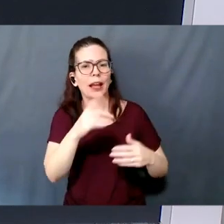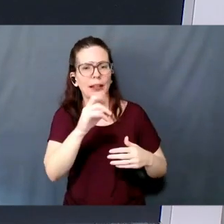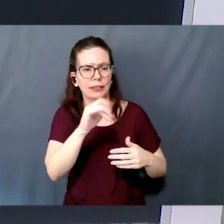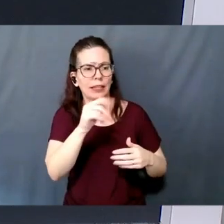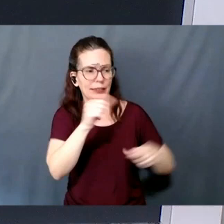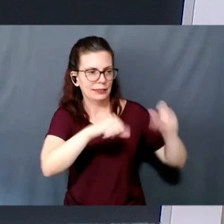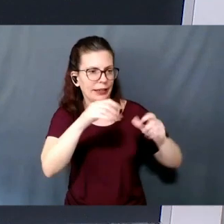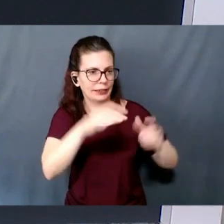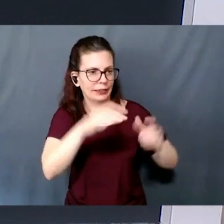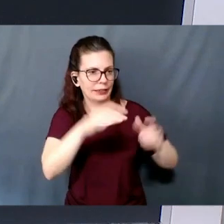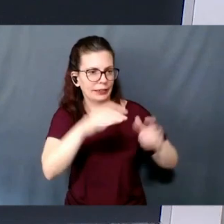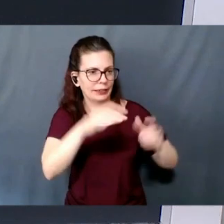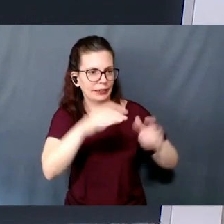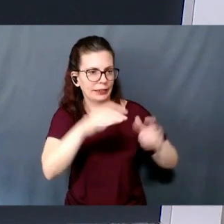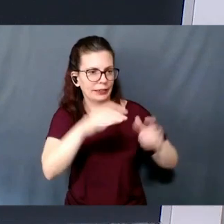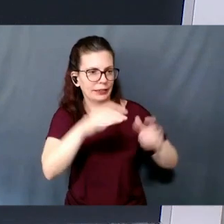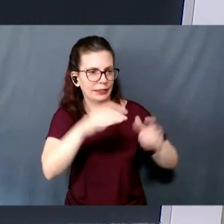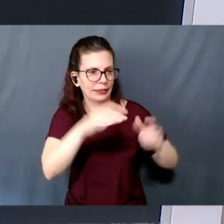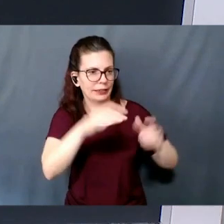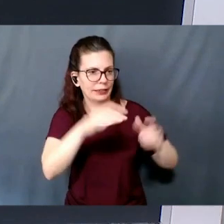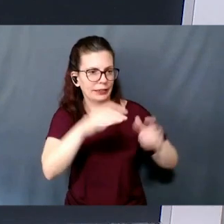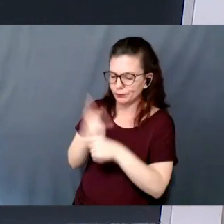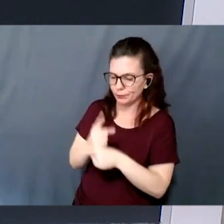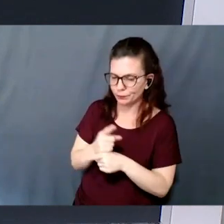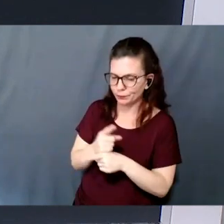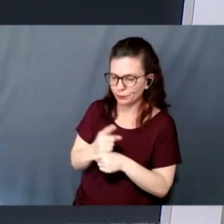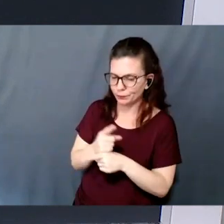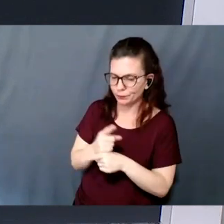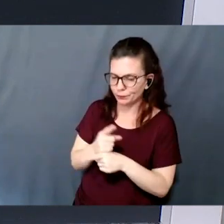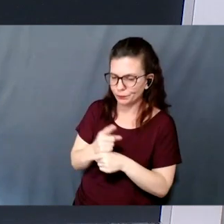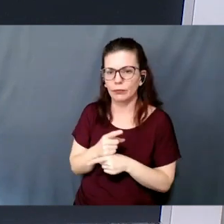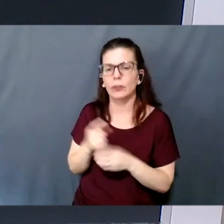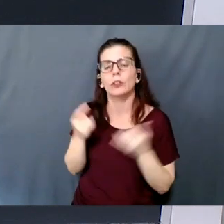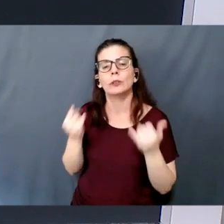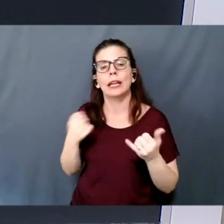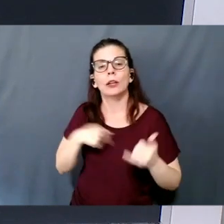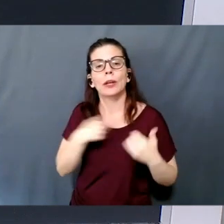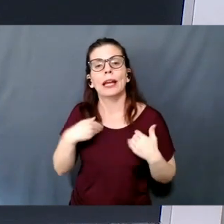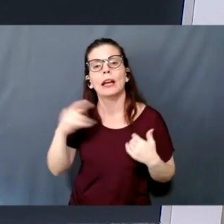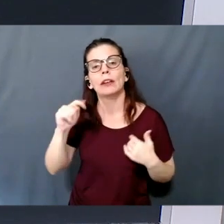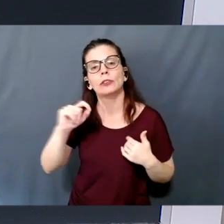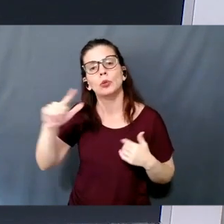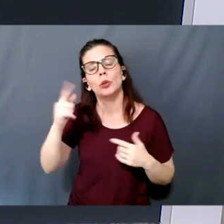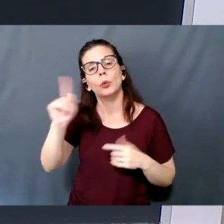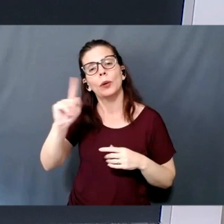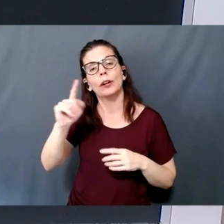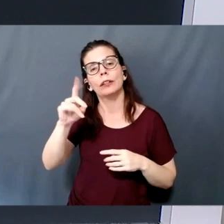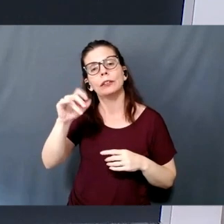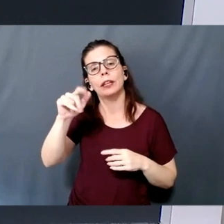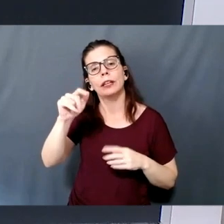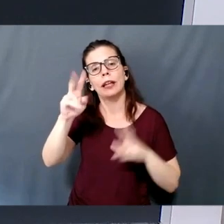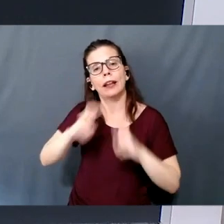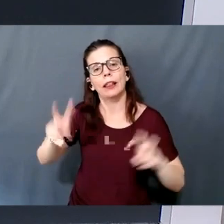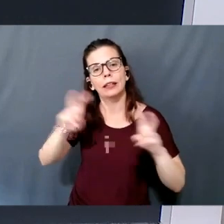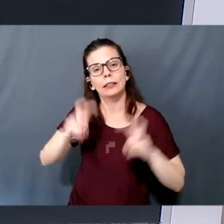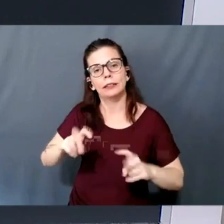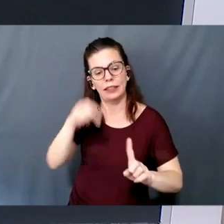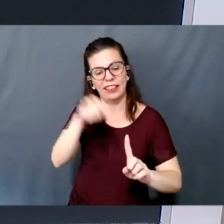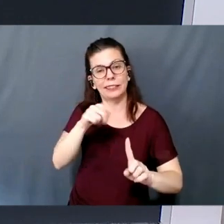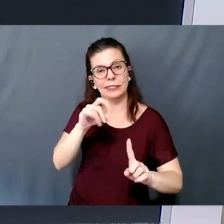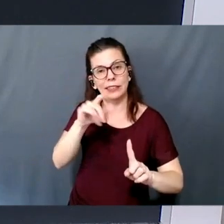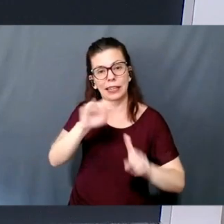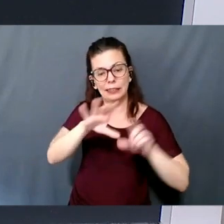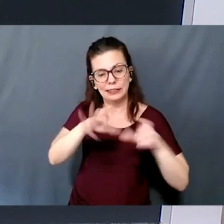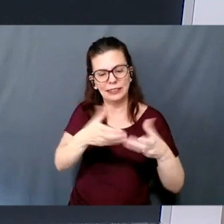have a tool where a data analyst can take that data set that they're already using to do some diagnostic analytics on something like churn